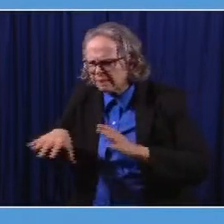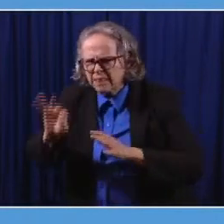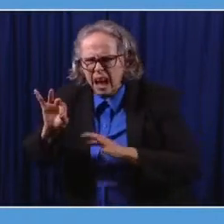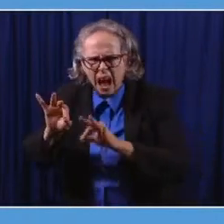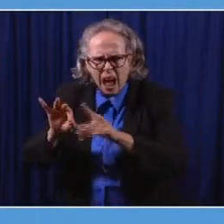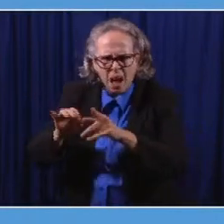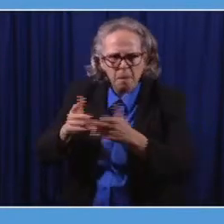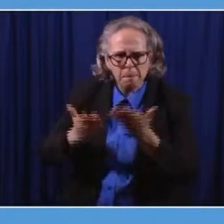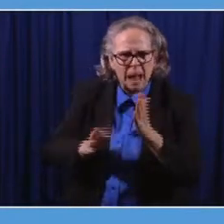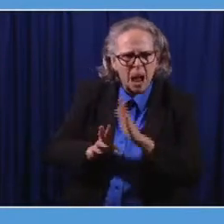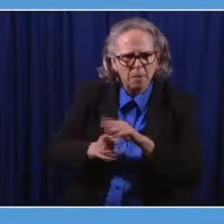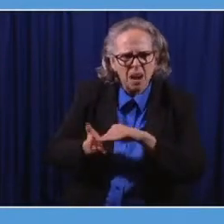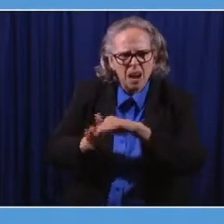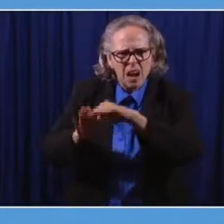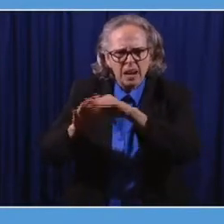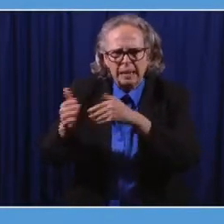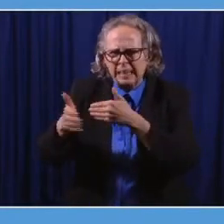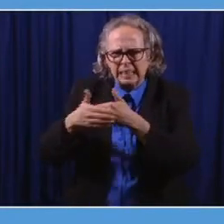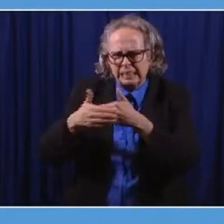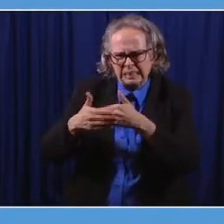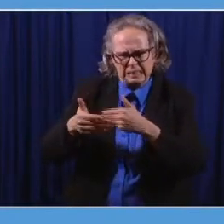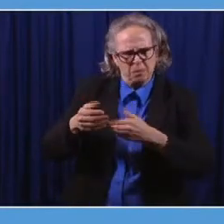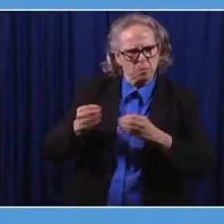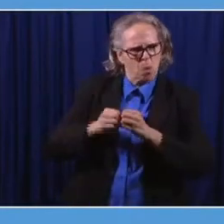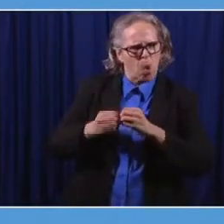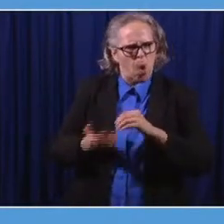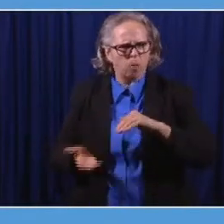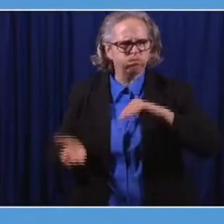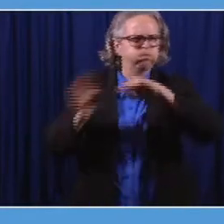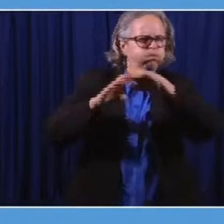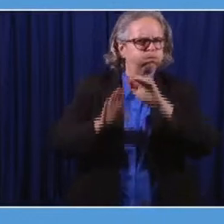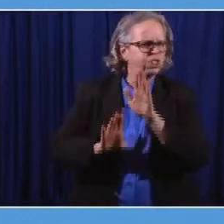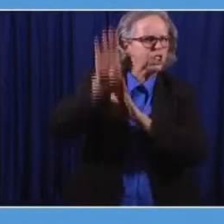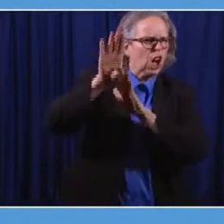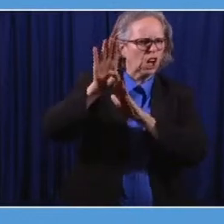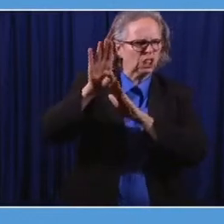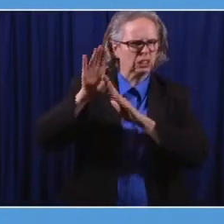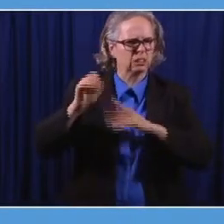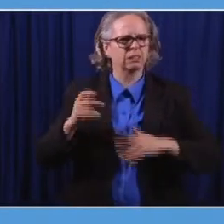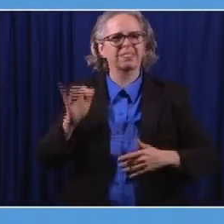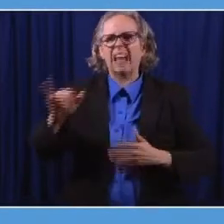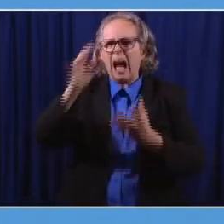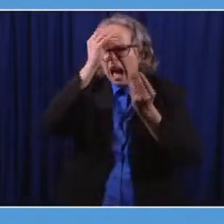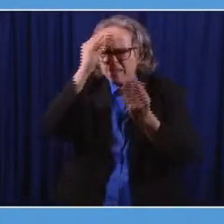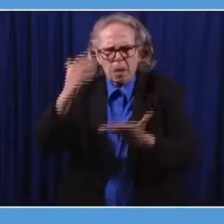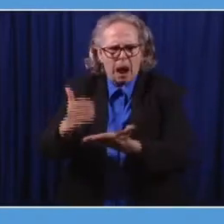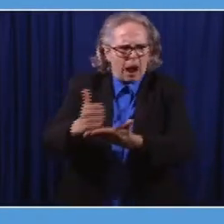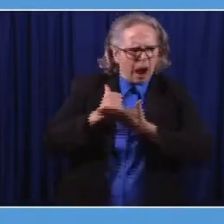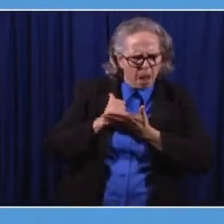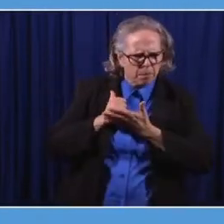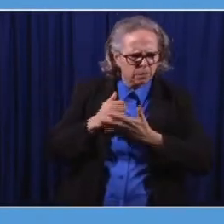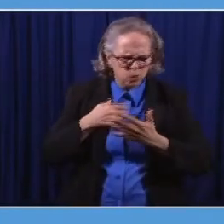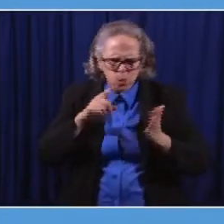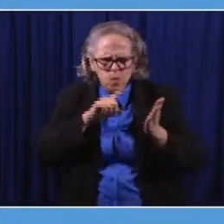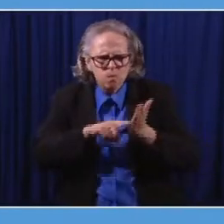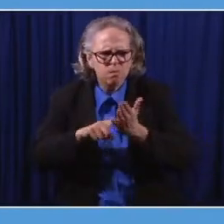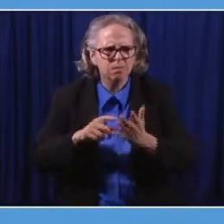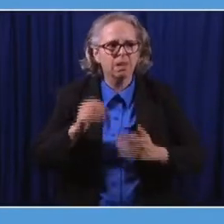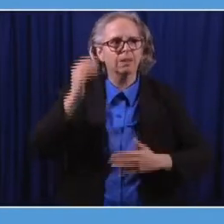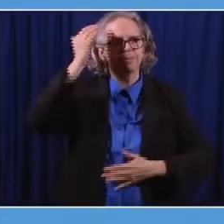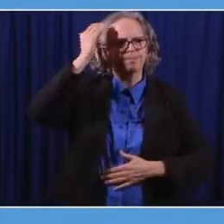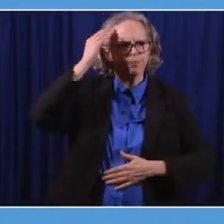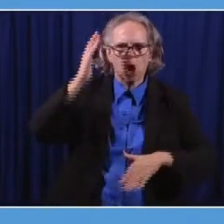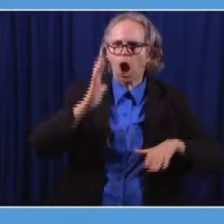with allowing communities to take proper precautions, the information also can help us alert healthcare partners about a potential uptick in